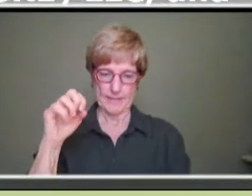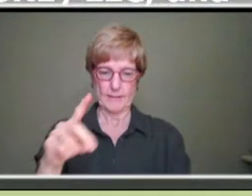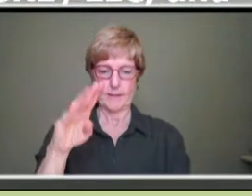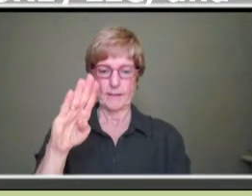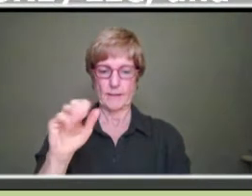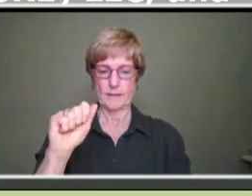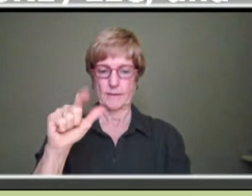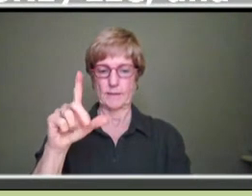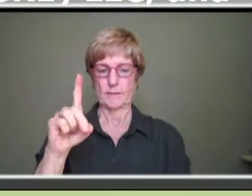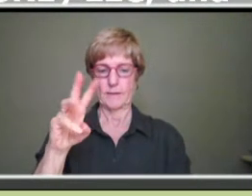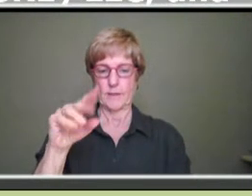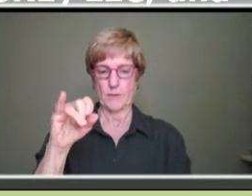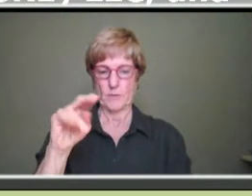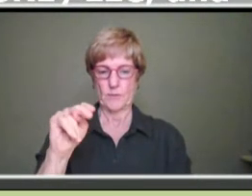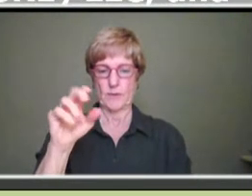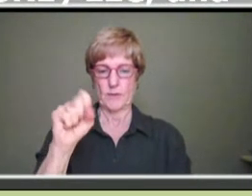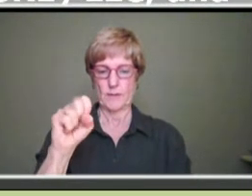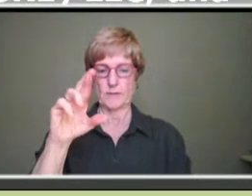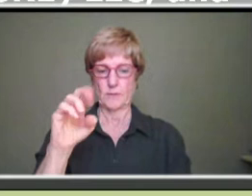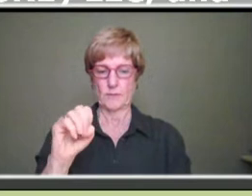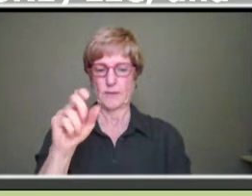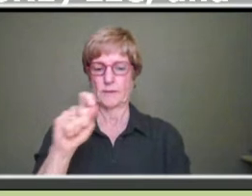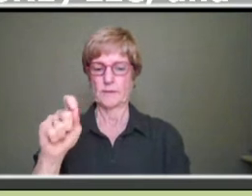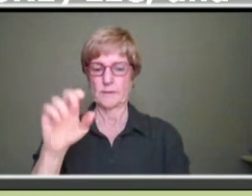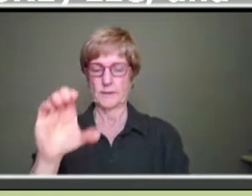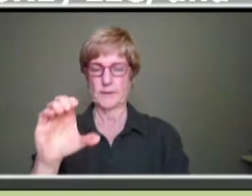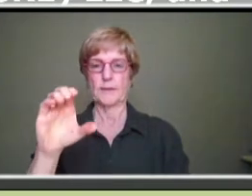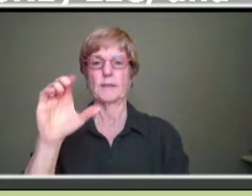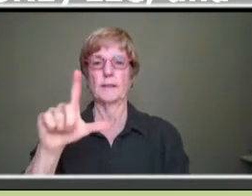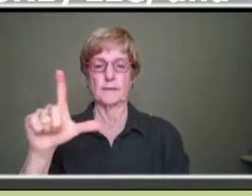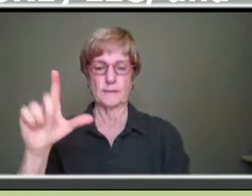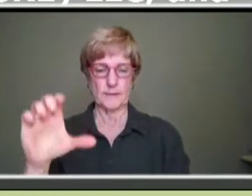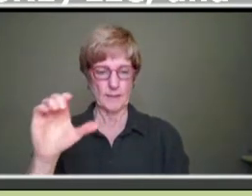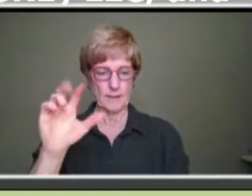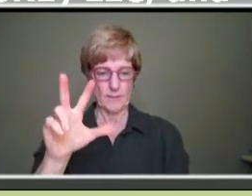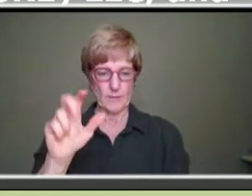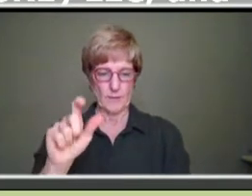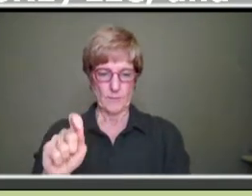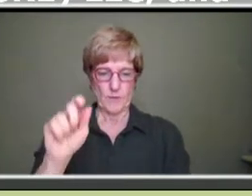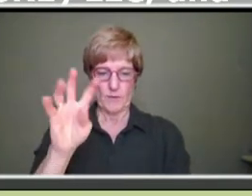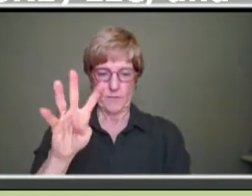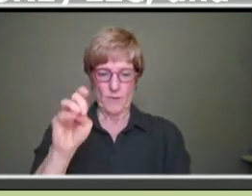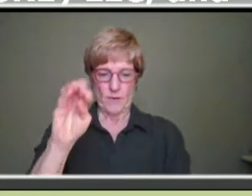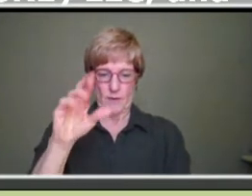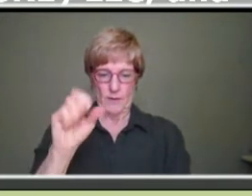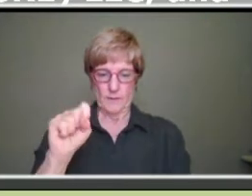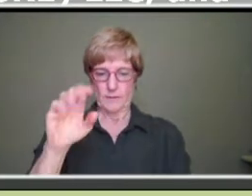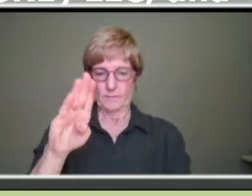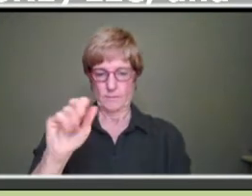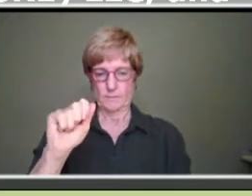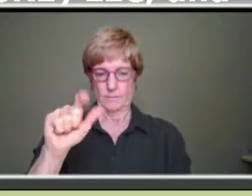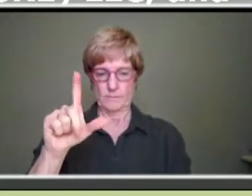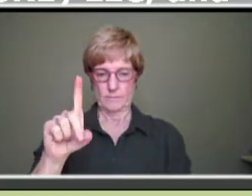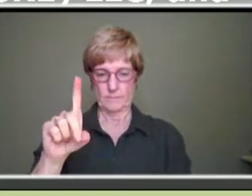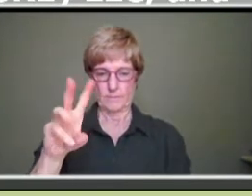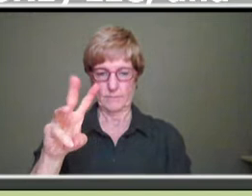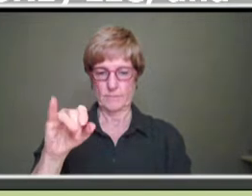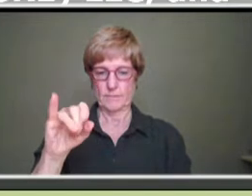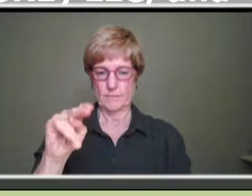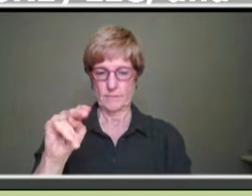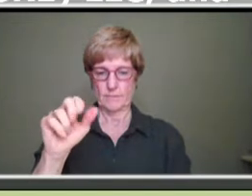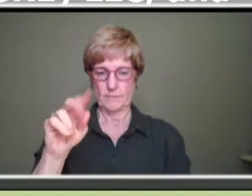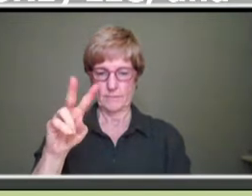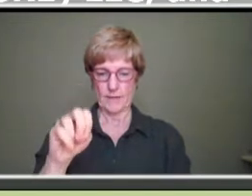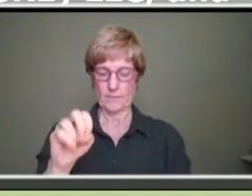C LLC on approximately 3.4 Acres Bound by the south side of Baldwin Avenue on the west side of East 4th Street